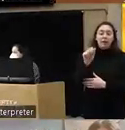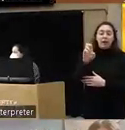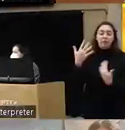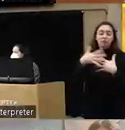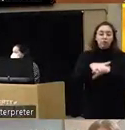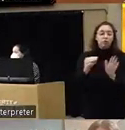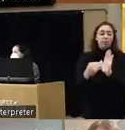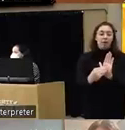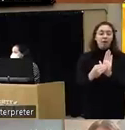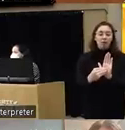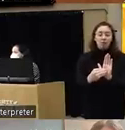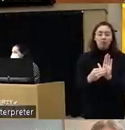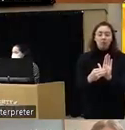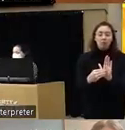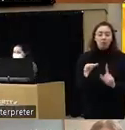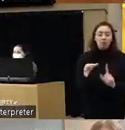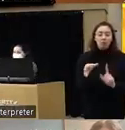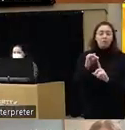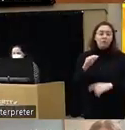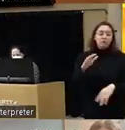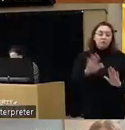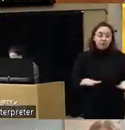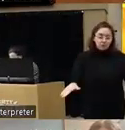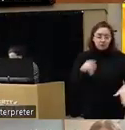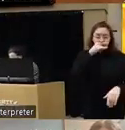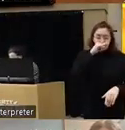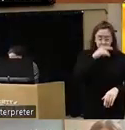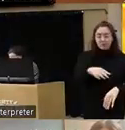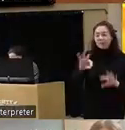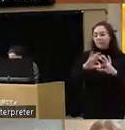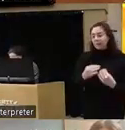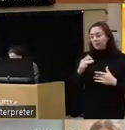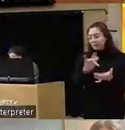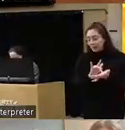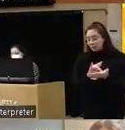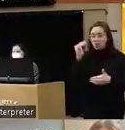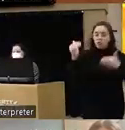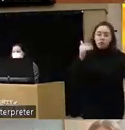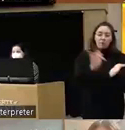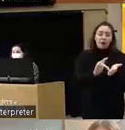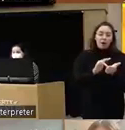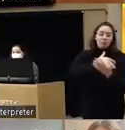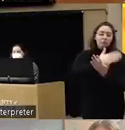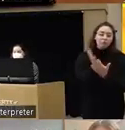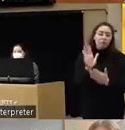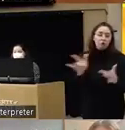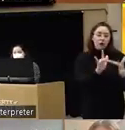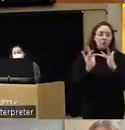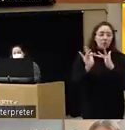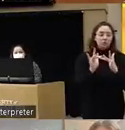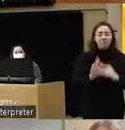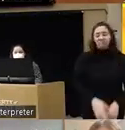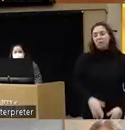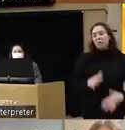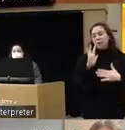integration model in the specialties of pediatrics, family medicine, and adult medicine practices across her network. So we are